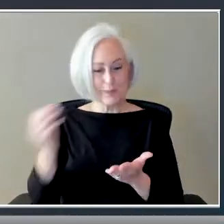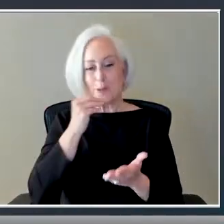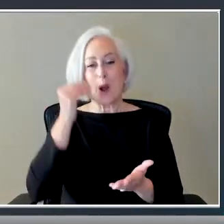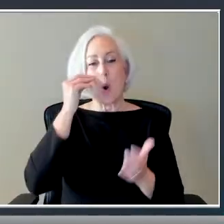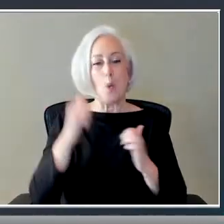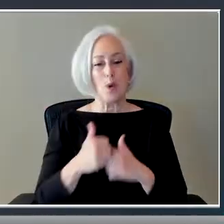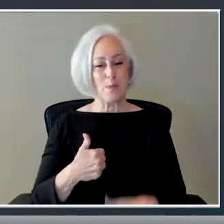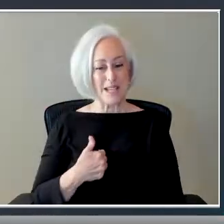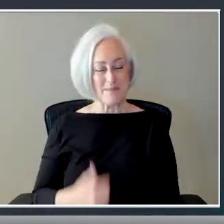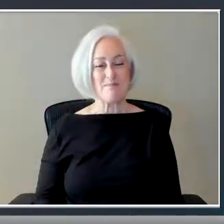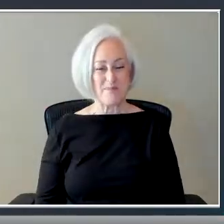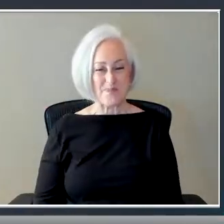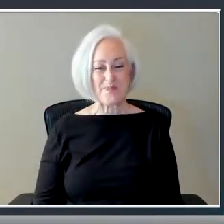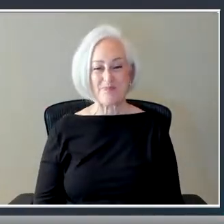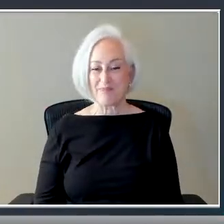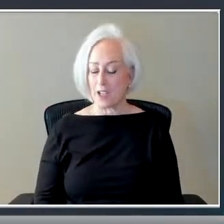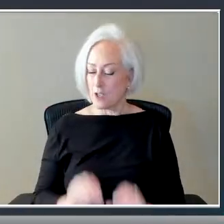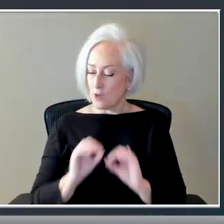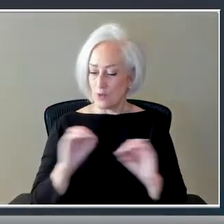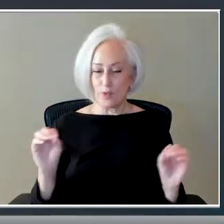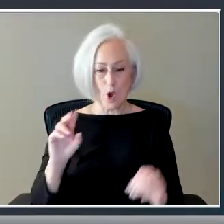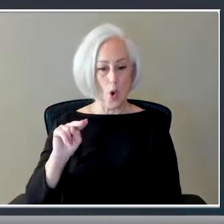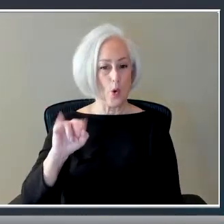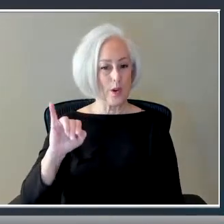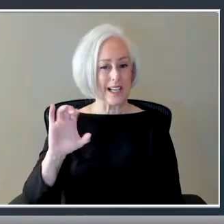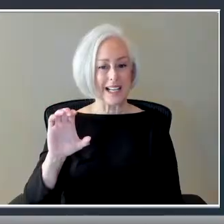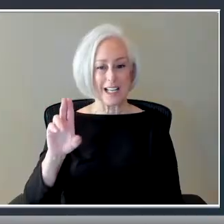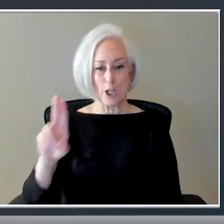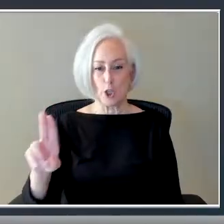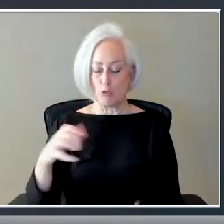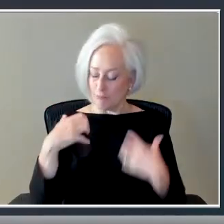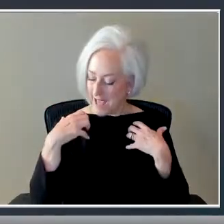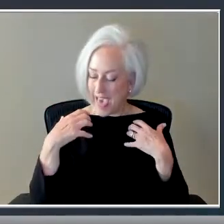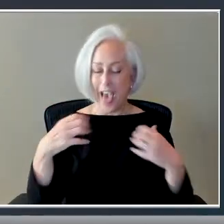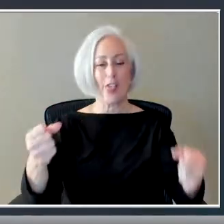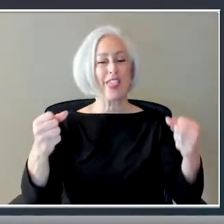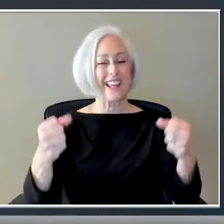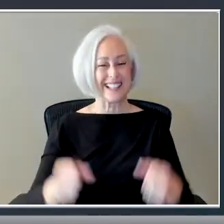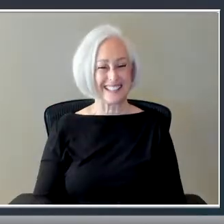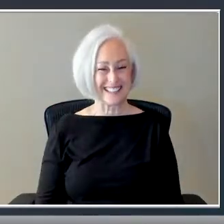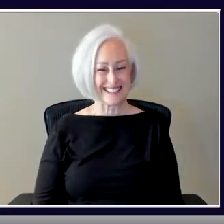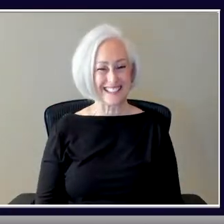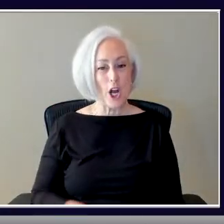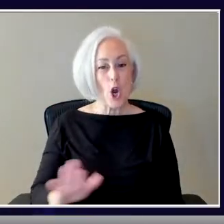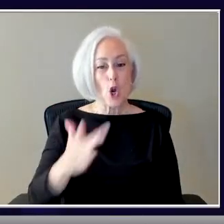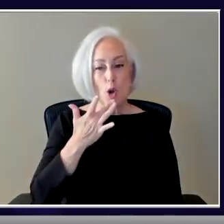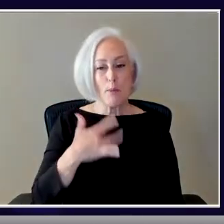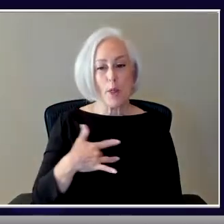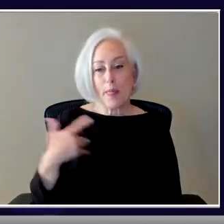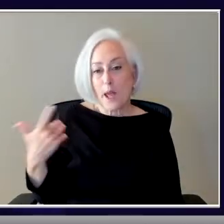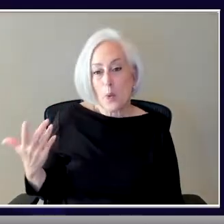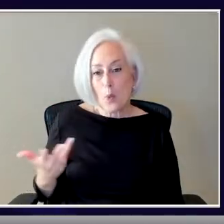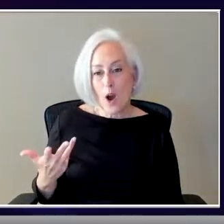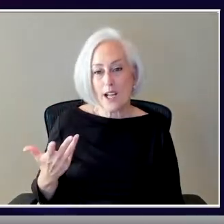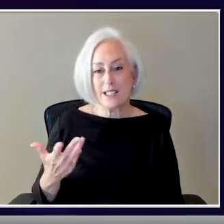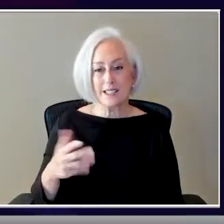No NICU, nothing like that. She was healthy as can be. What's her birthday? It